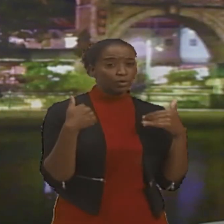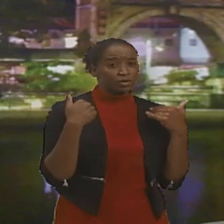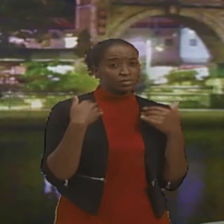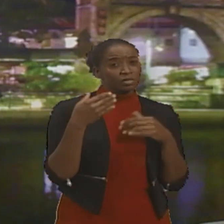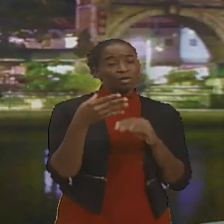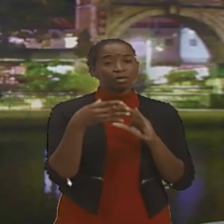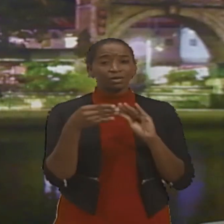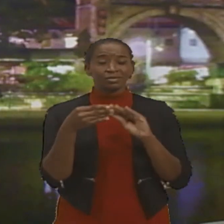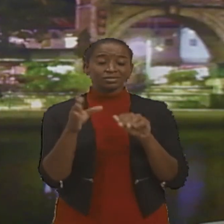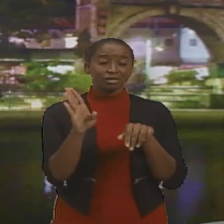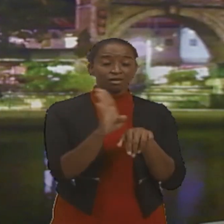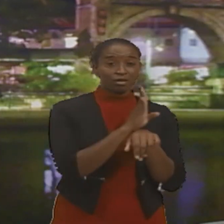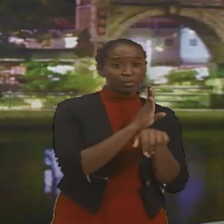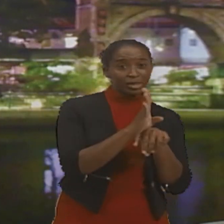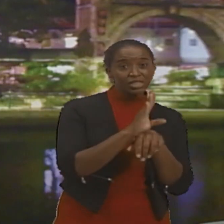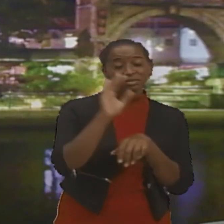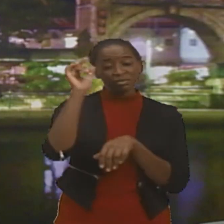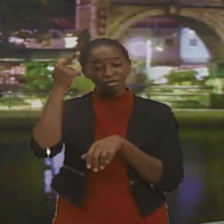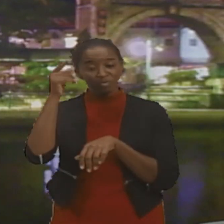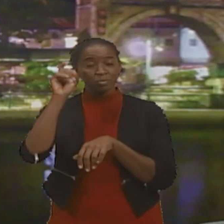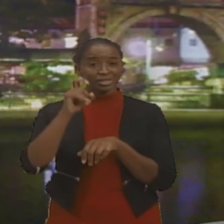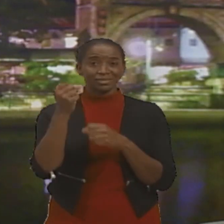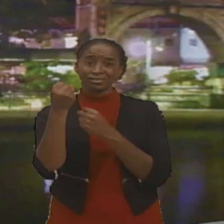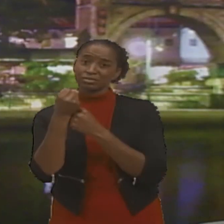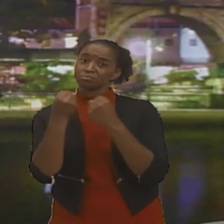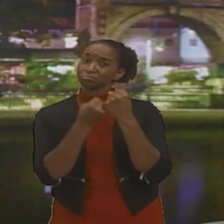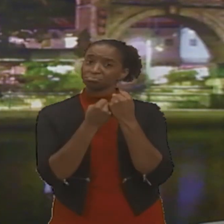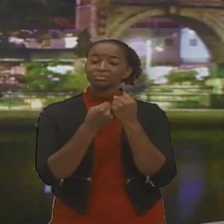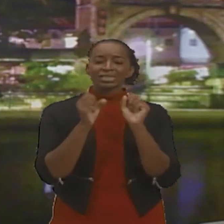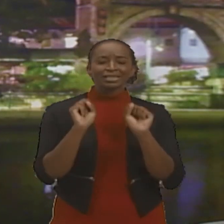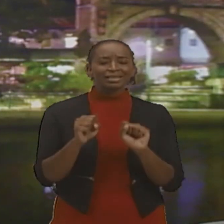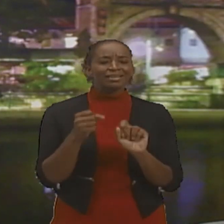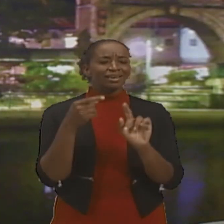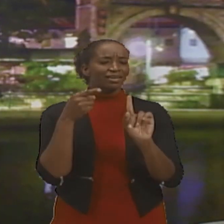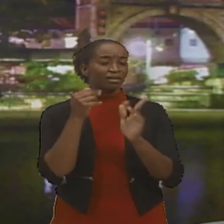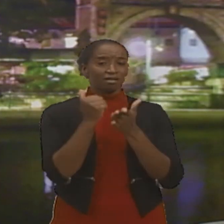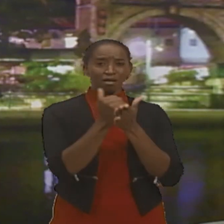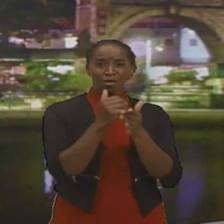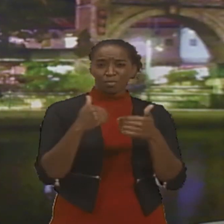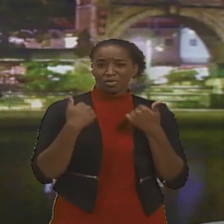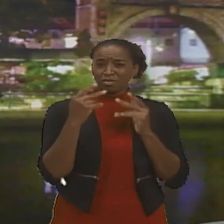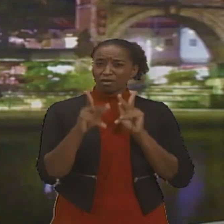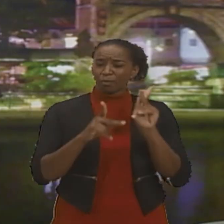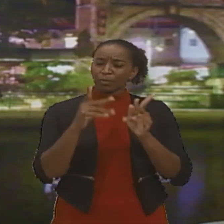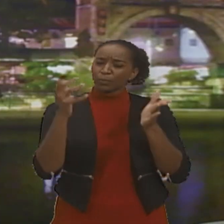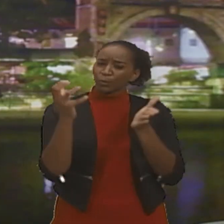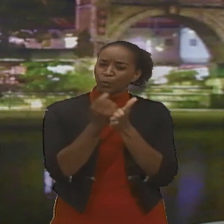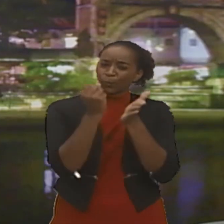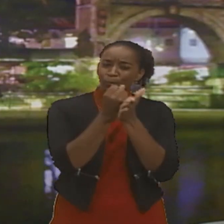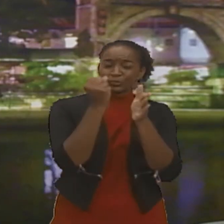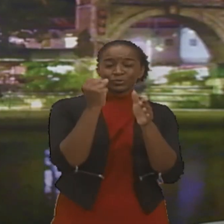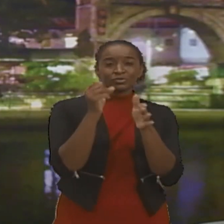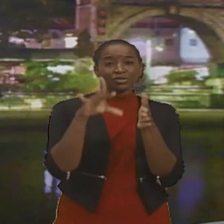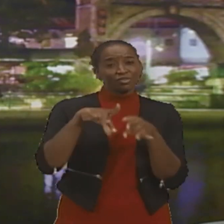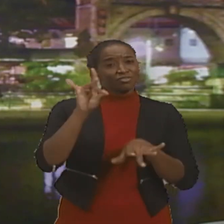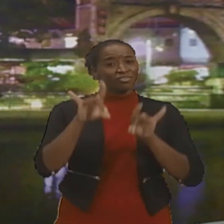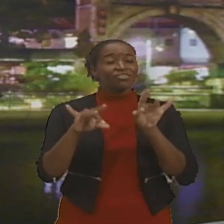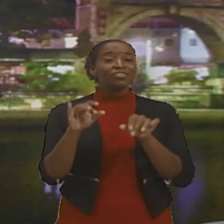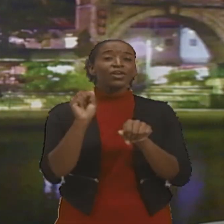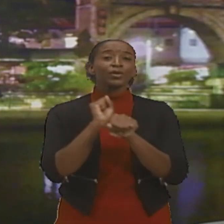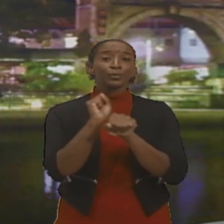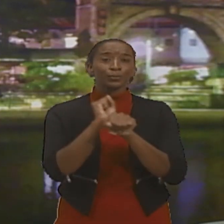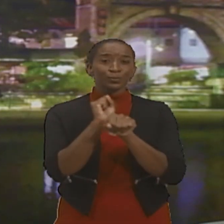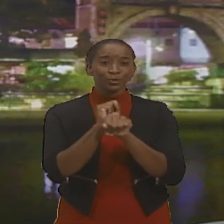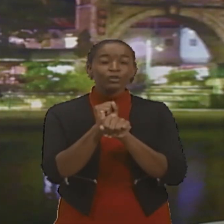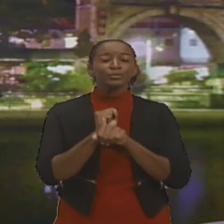that partnerships between the public and private sectors are critical to ensuring that young people have opportunities to find decent work.